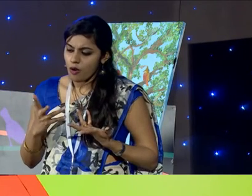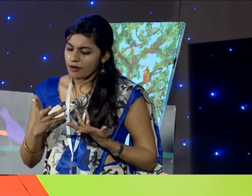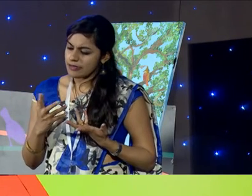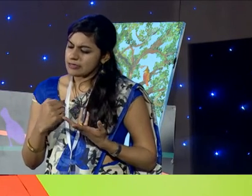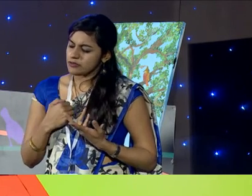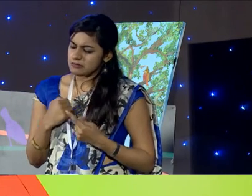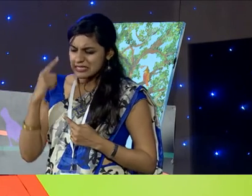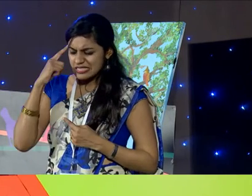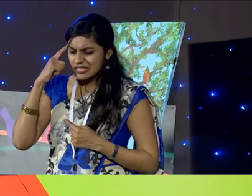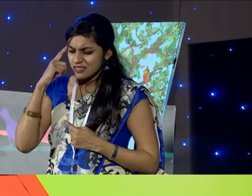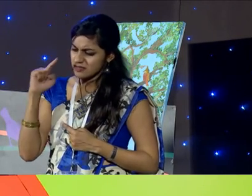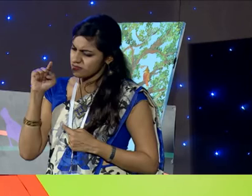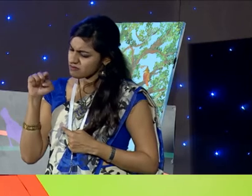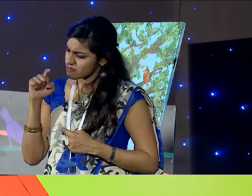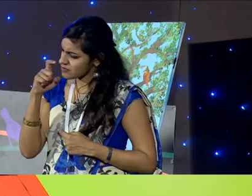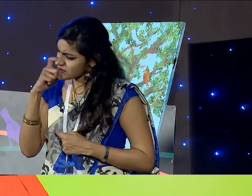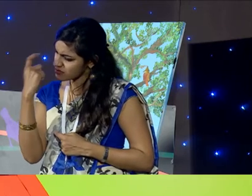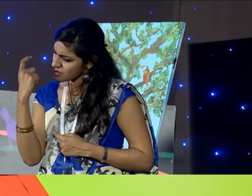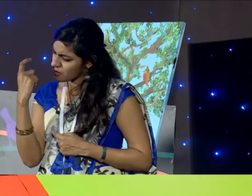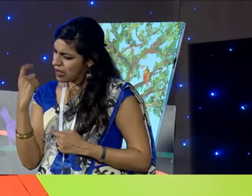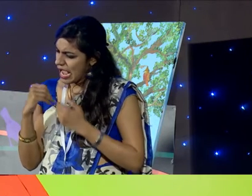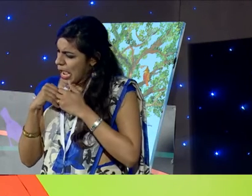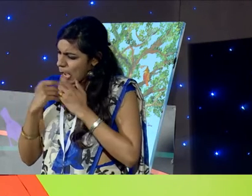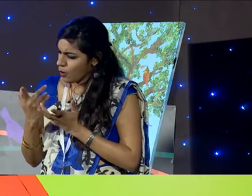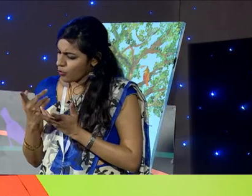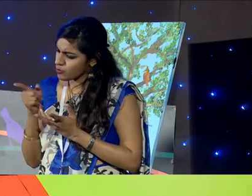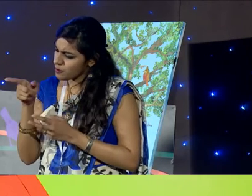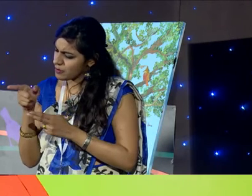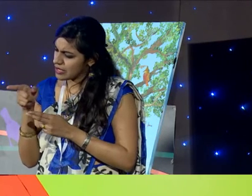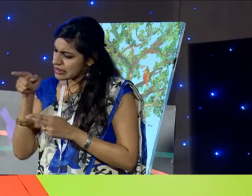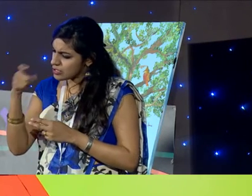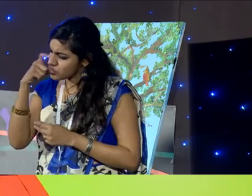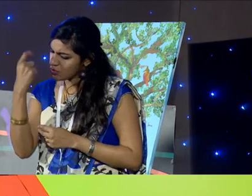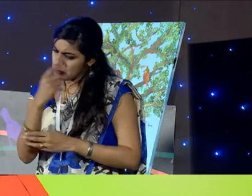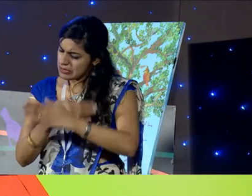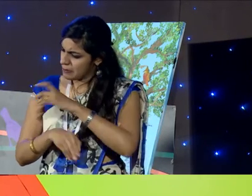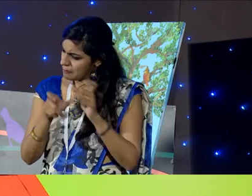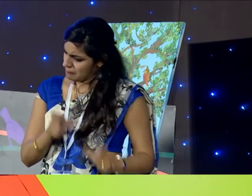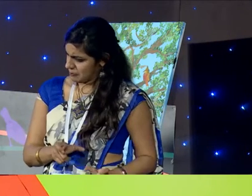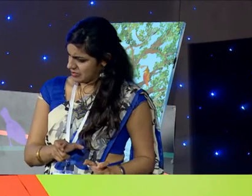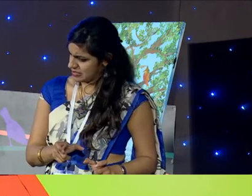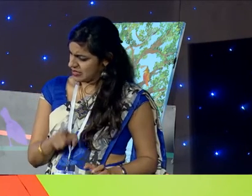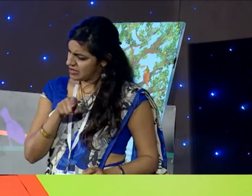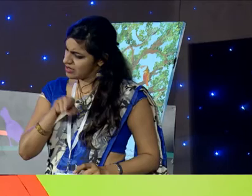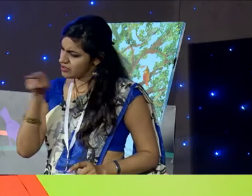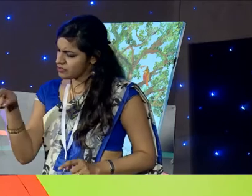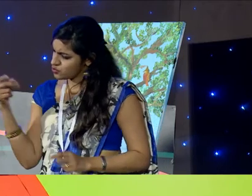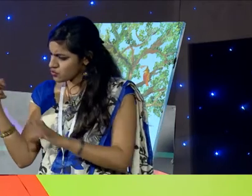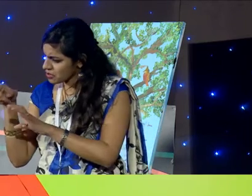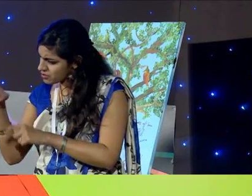of a job can be disaggregated such that a disabled person, a person with disability working